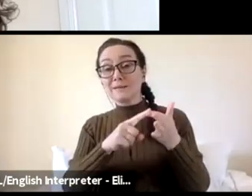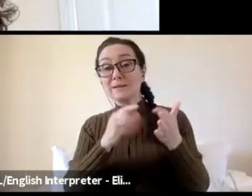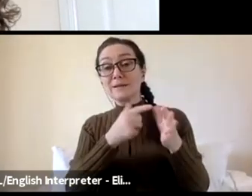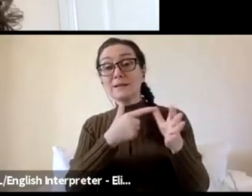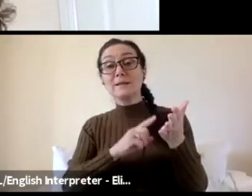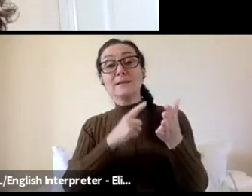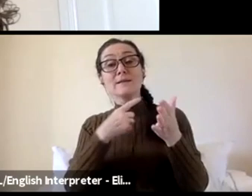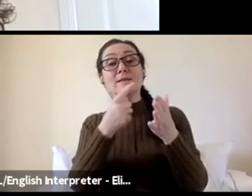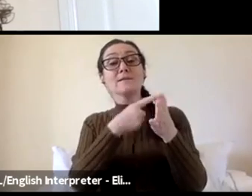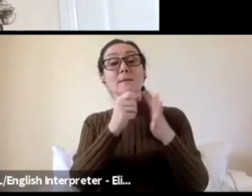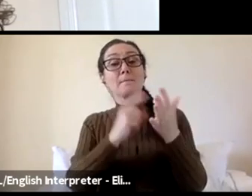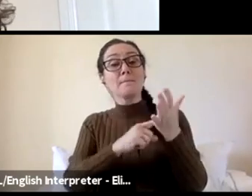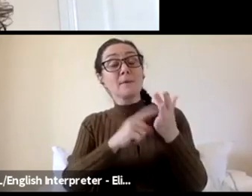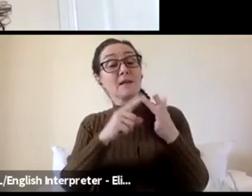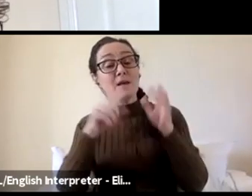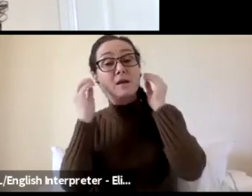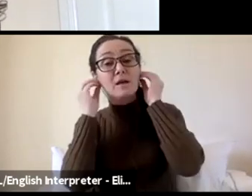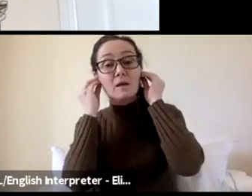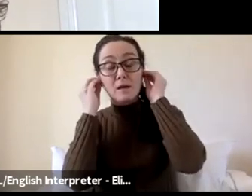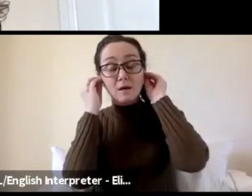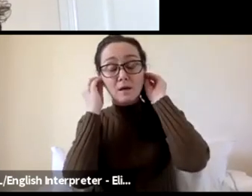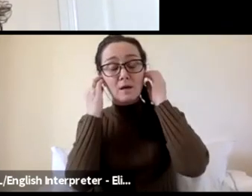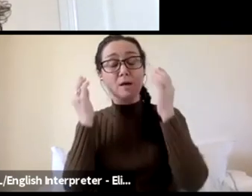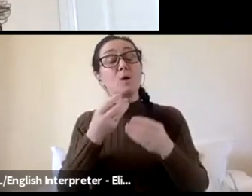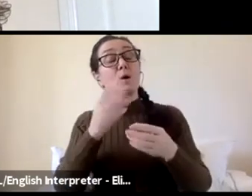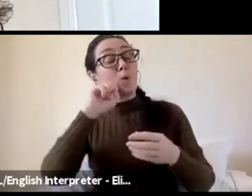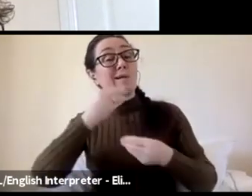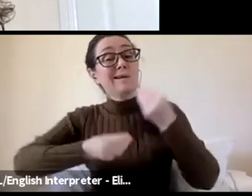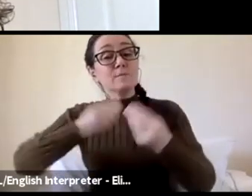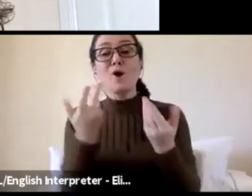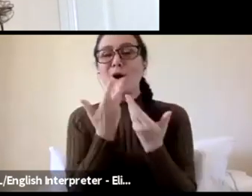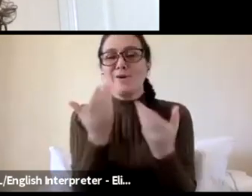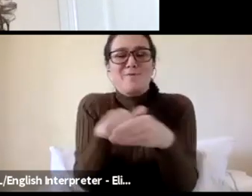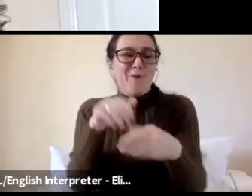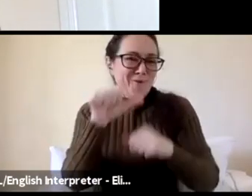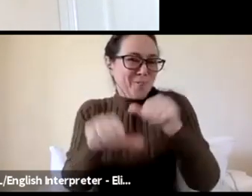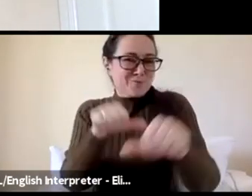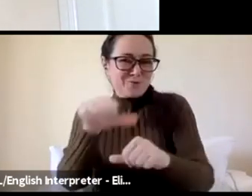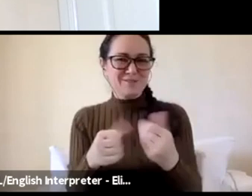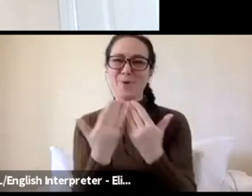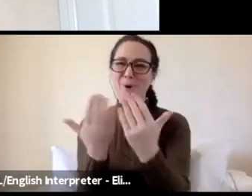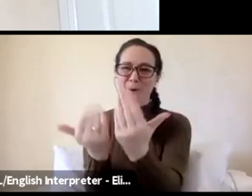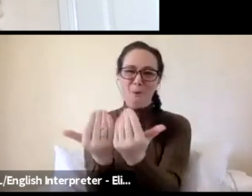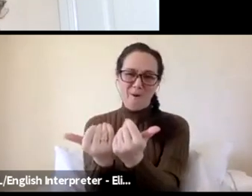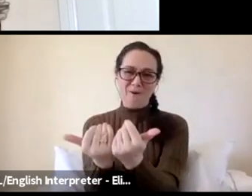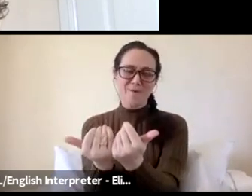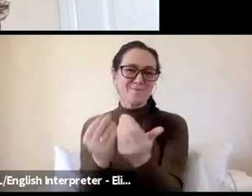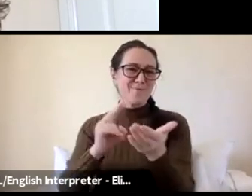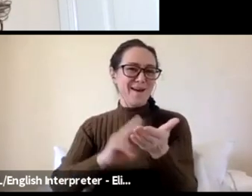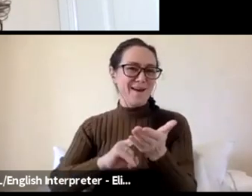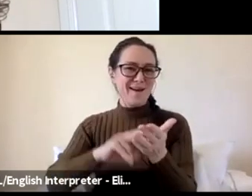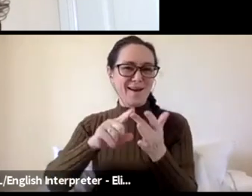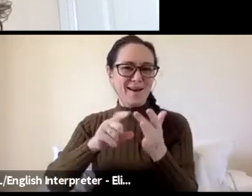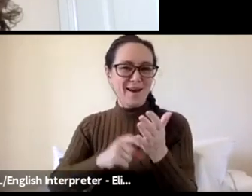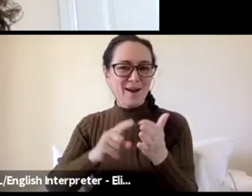us all about how we can participate in this process. So we're really pleased to have you, Nicoletta, and welcome. After our break, we'll have a